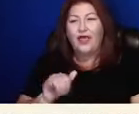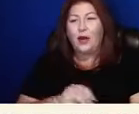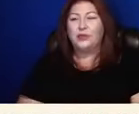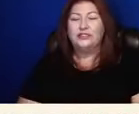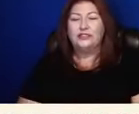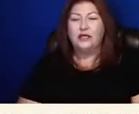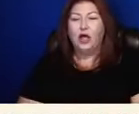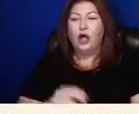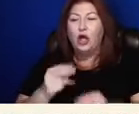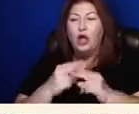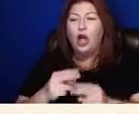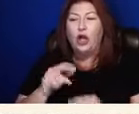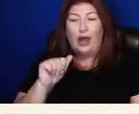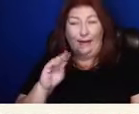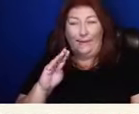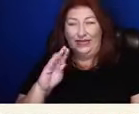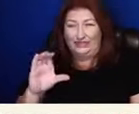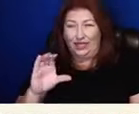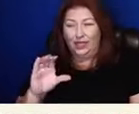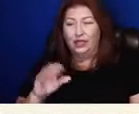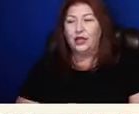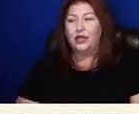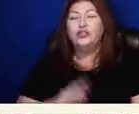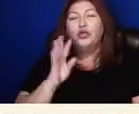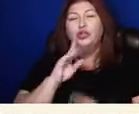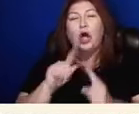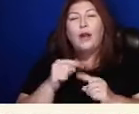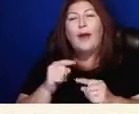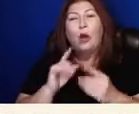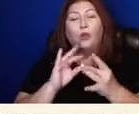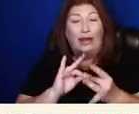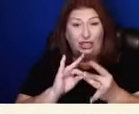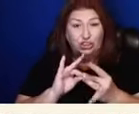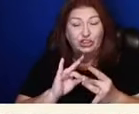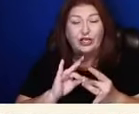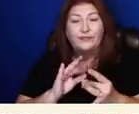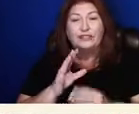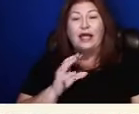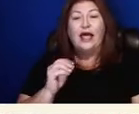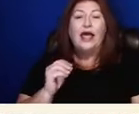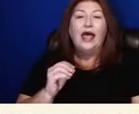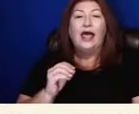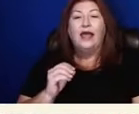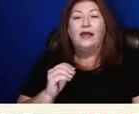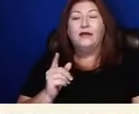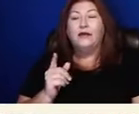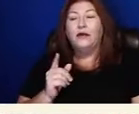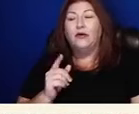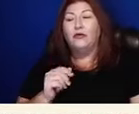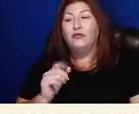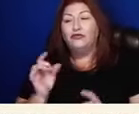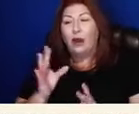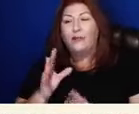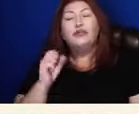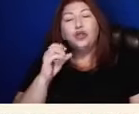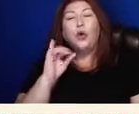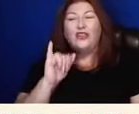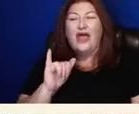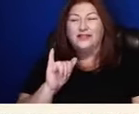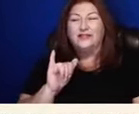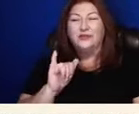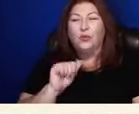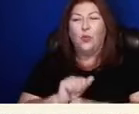that was called ABC, right? So it's talking about relationships and the drama triangle. So this is some work from